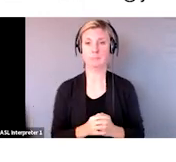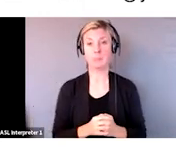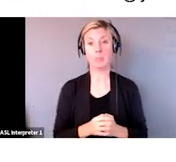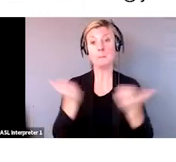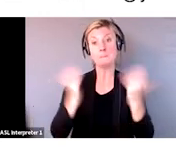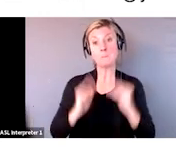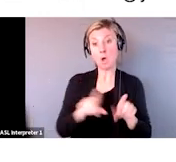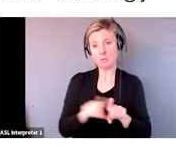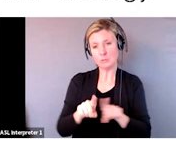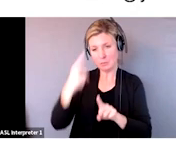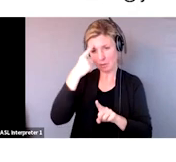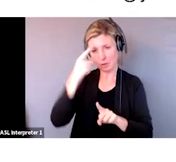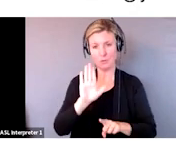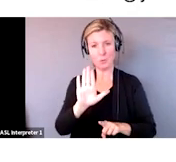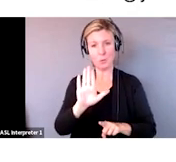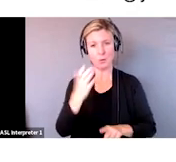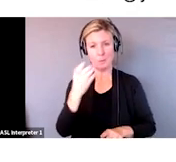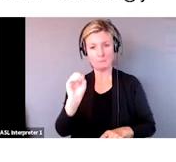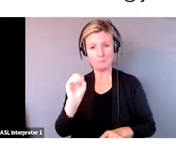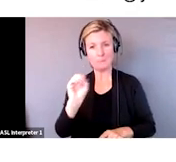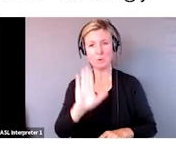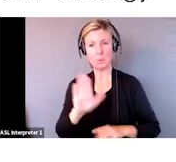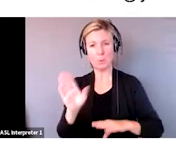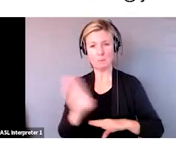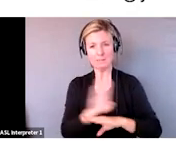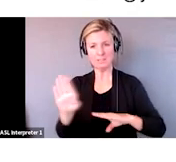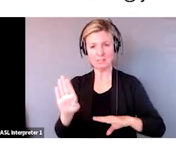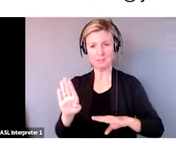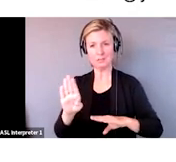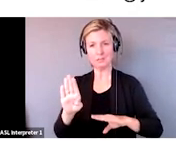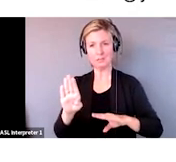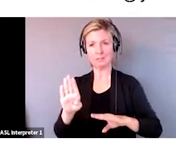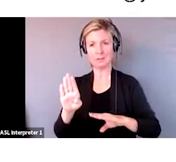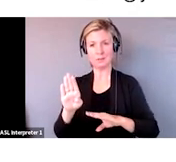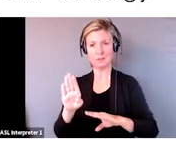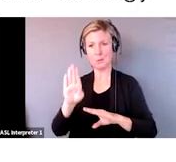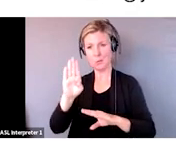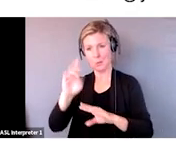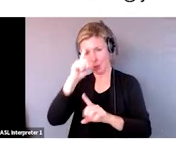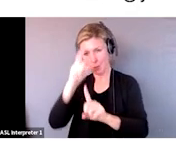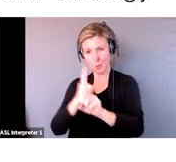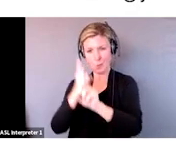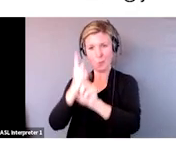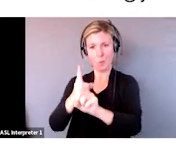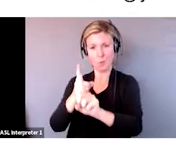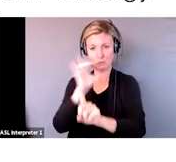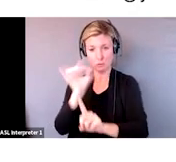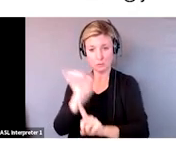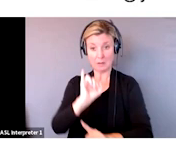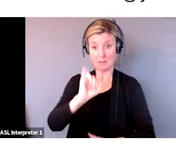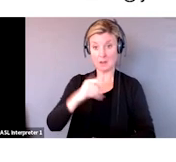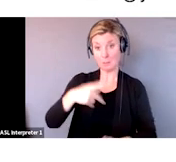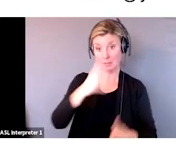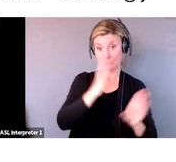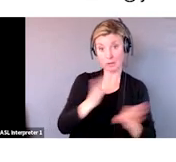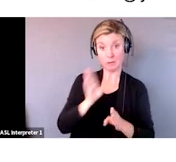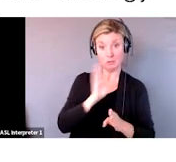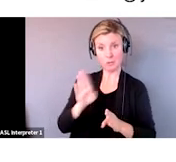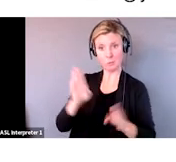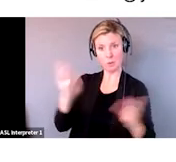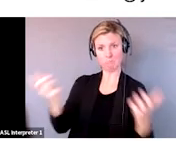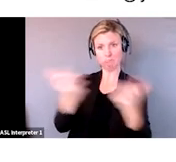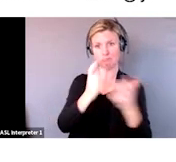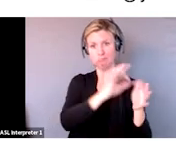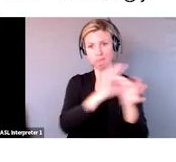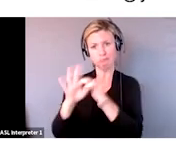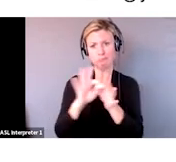organization's objectives, what are the organization's objectives and how the IP strategy can actually contribute to that. So what are you trying